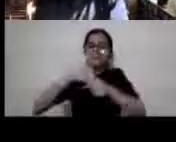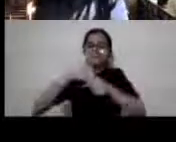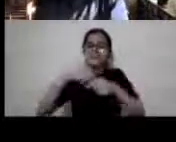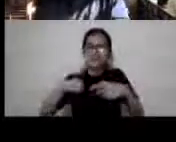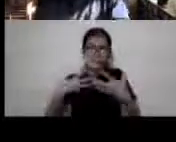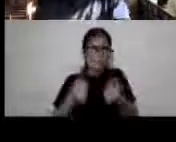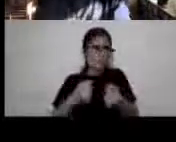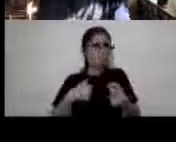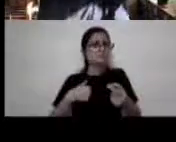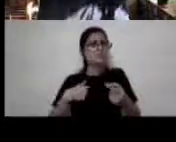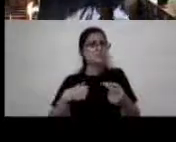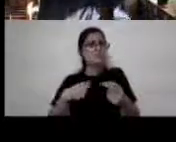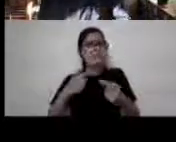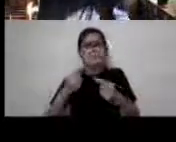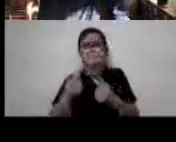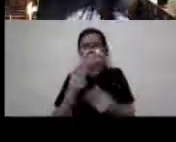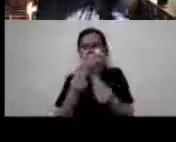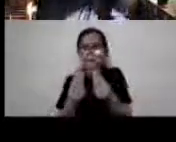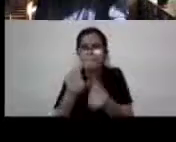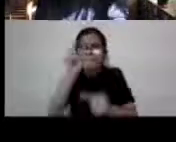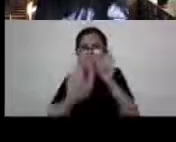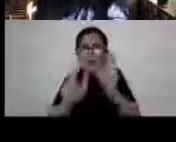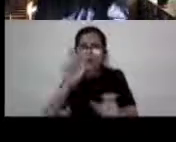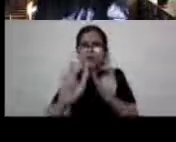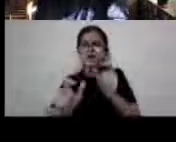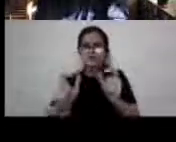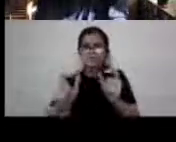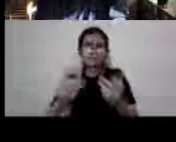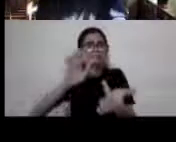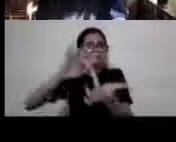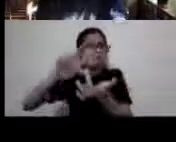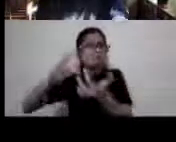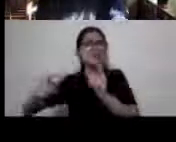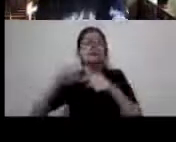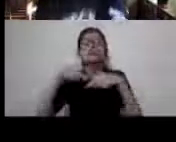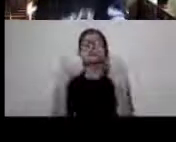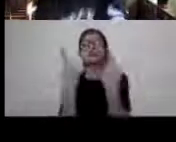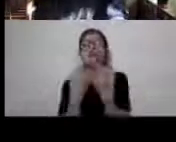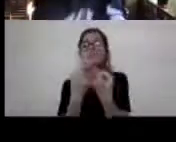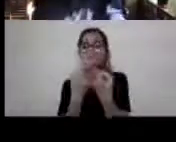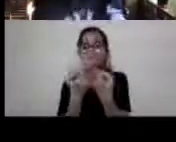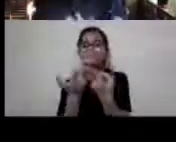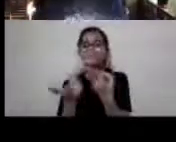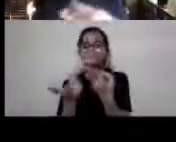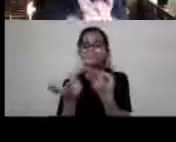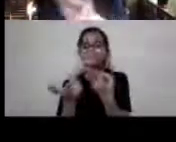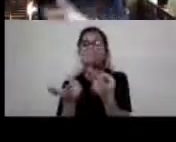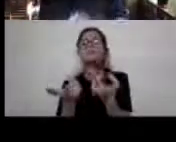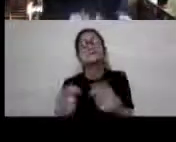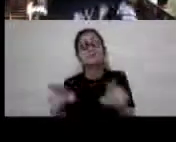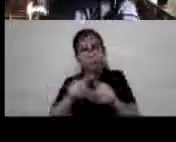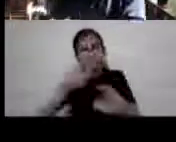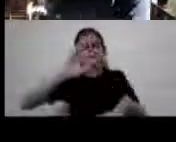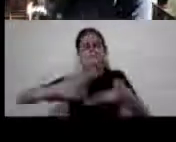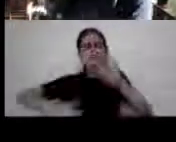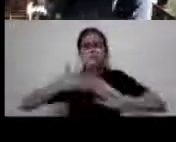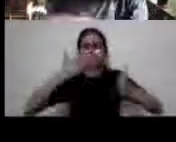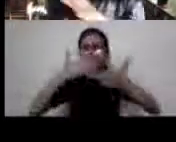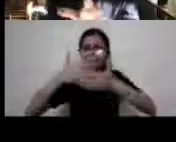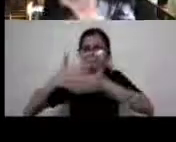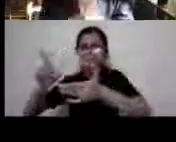living room of this city, the public living room of Hamburg. And the challenge here in this library